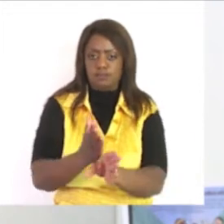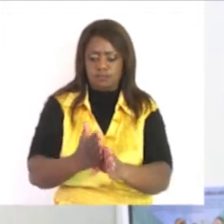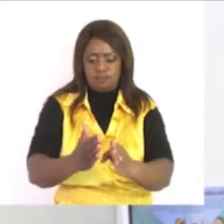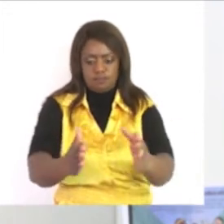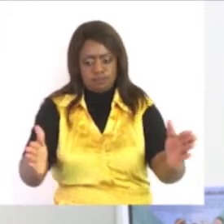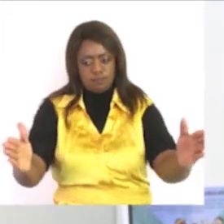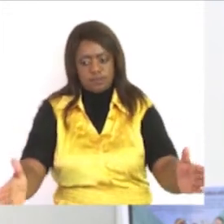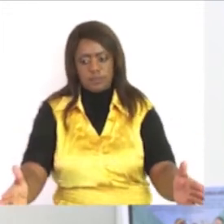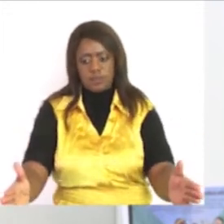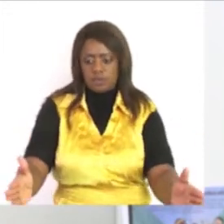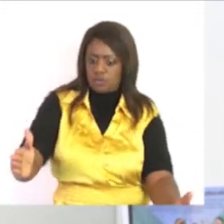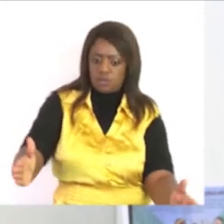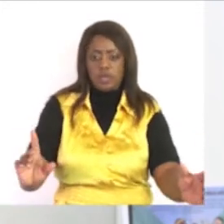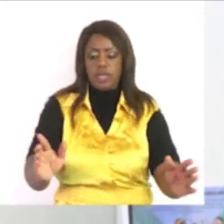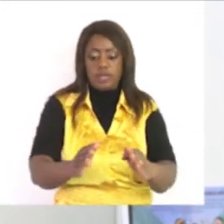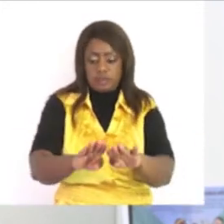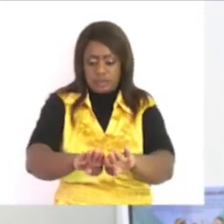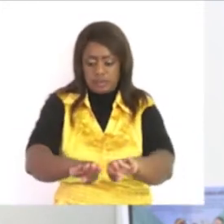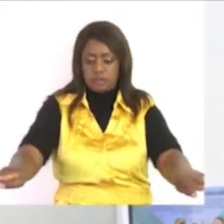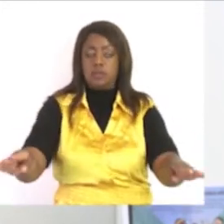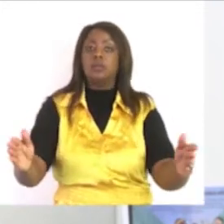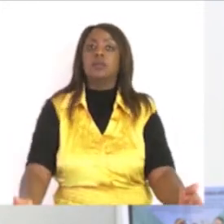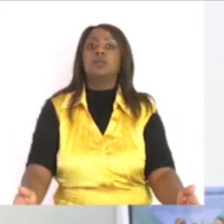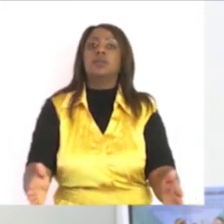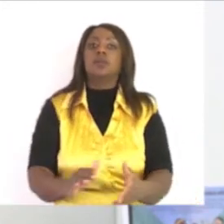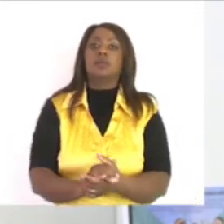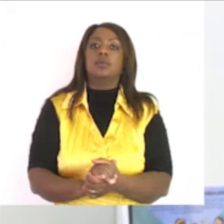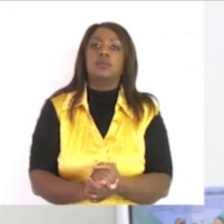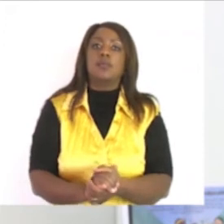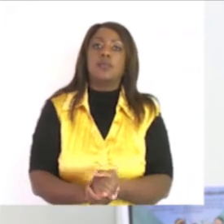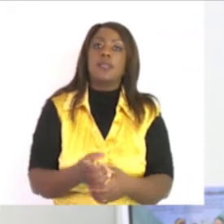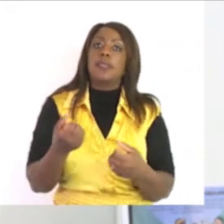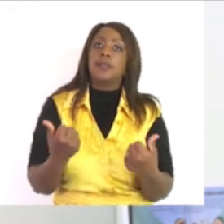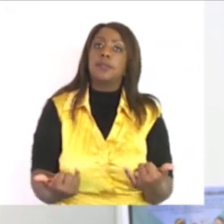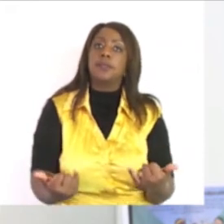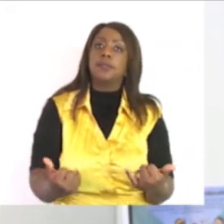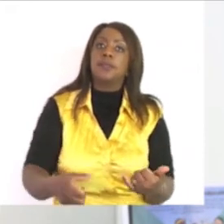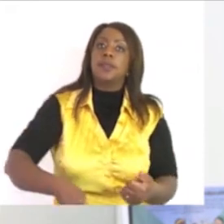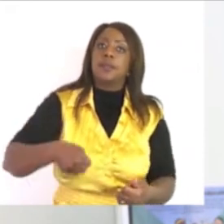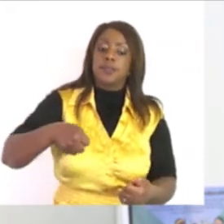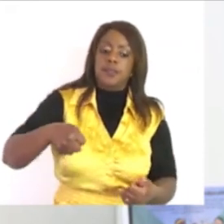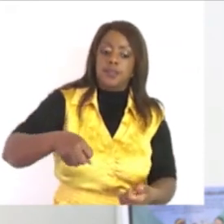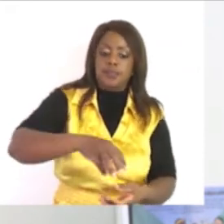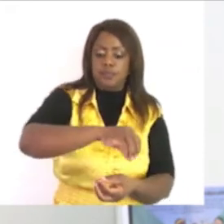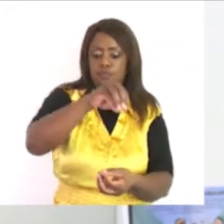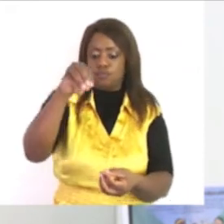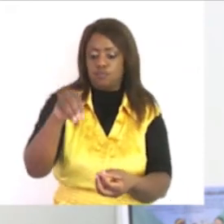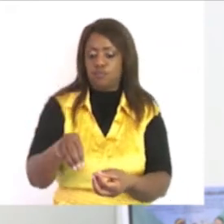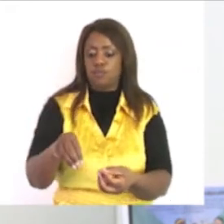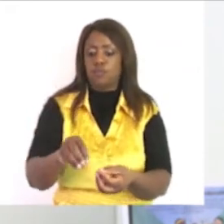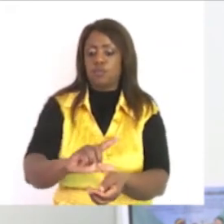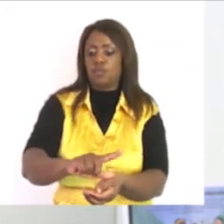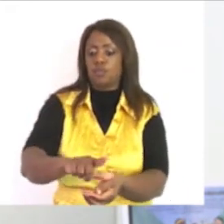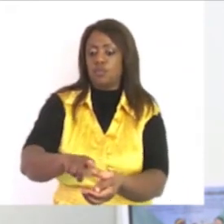because we are going to measure the mass of this bag by placing the bag. What is inside the bag is